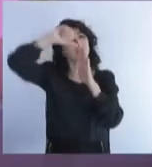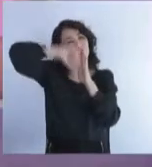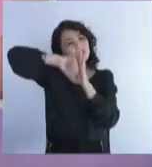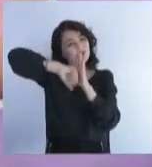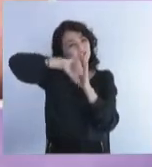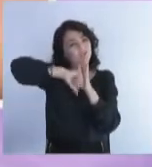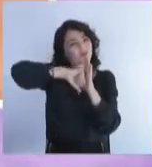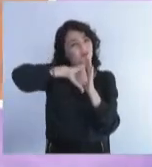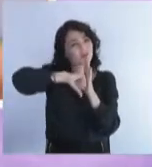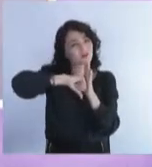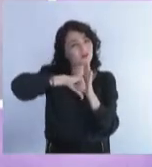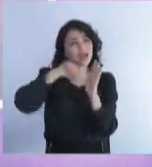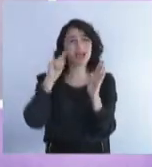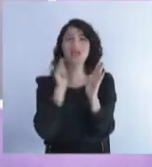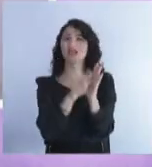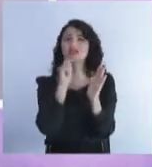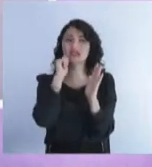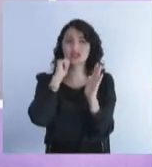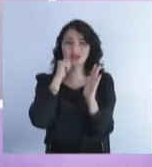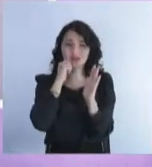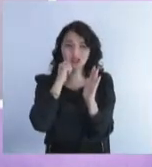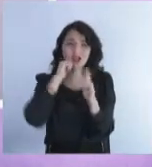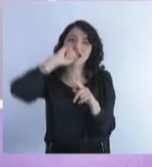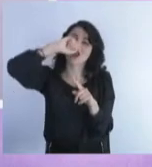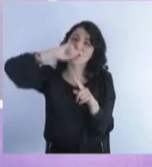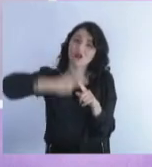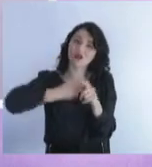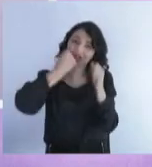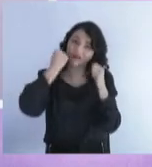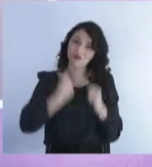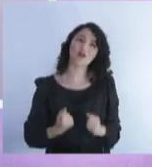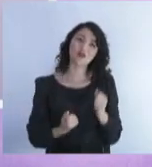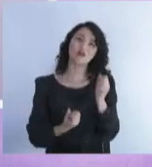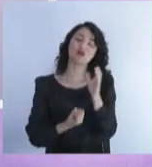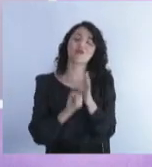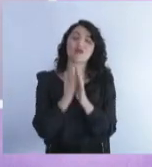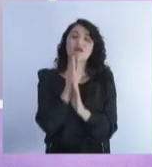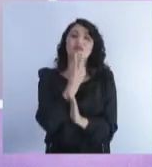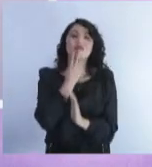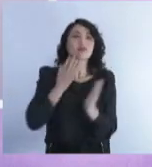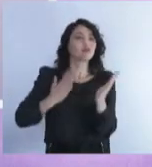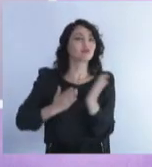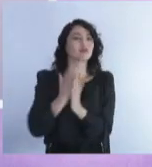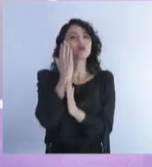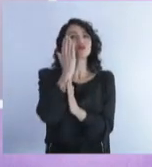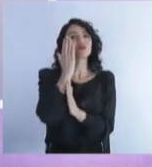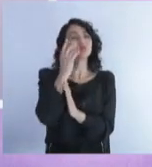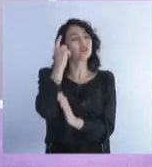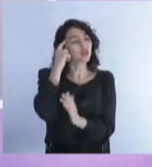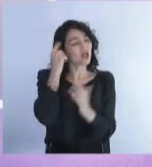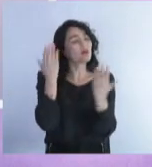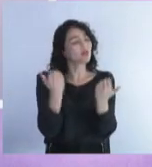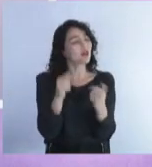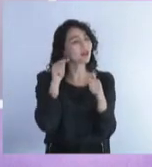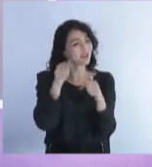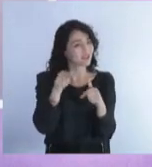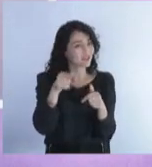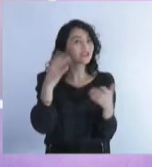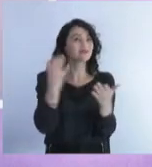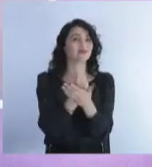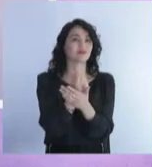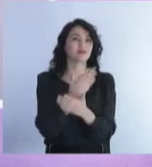situation means that we can restart in a new way. And I'm hoping that this will be the case.